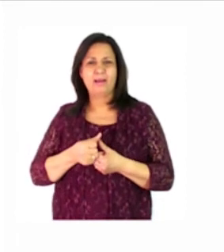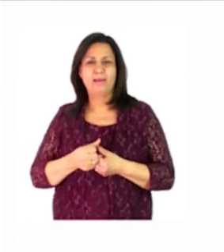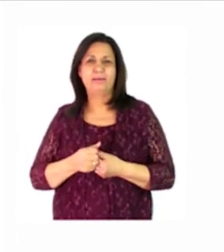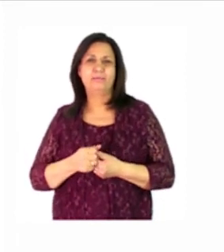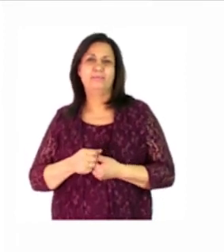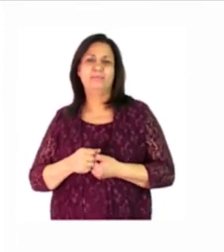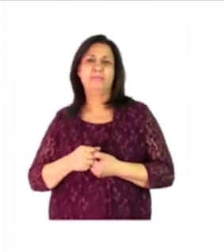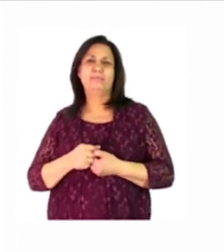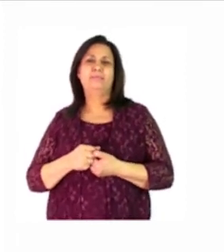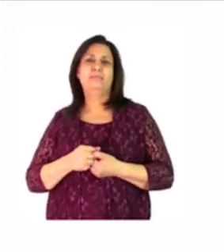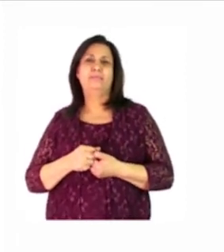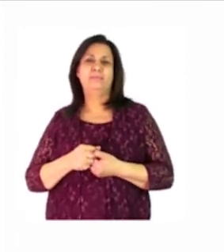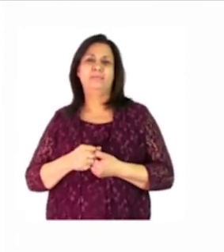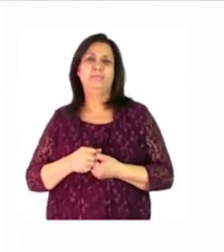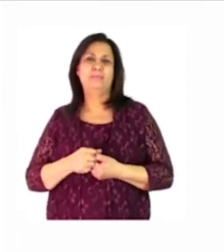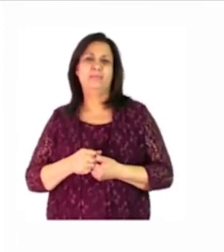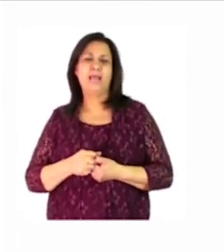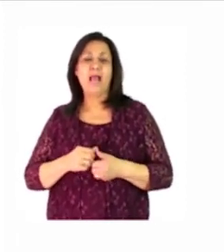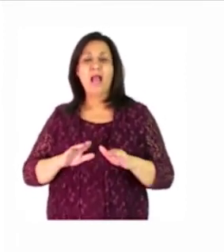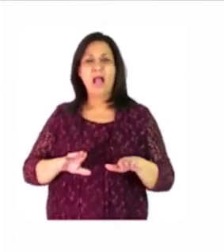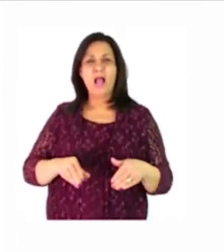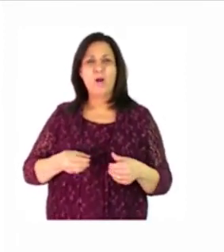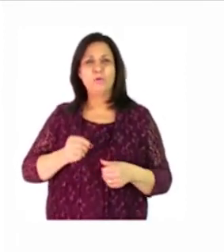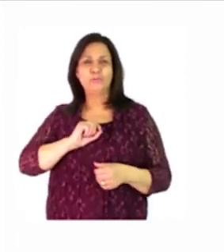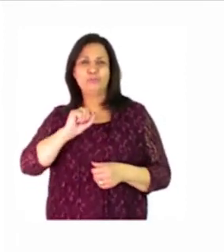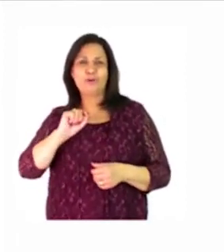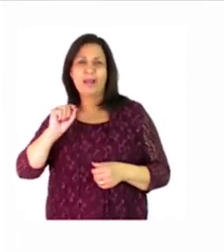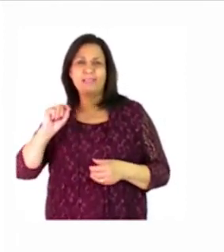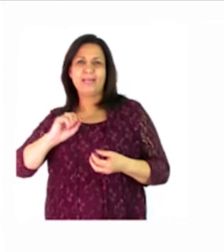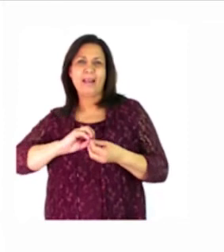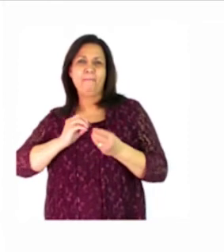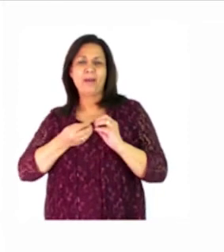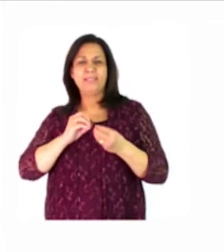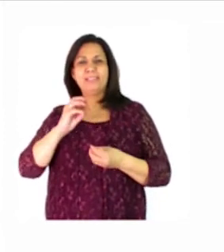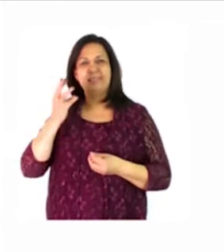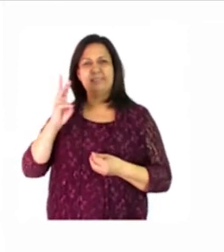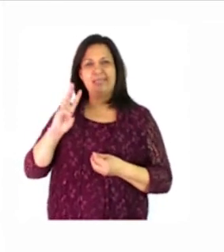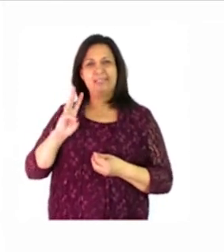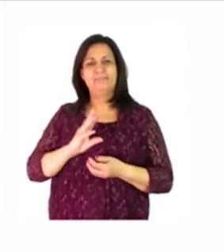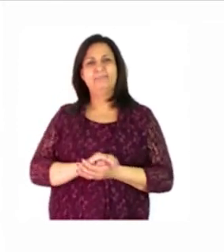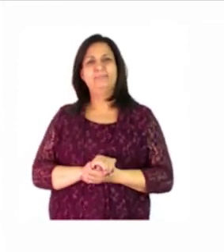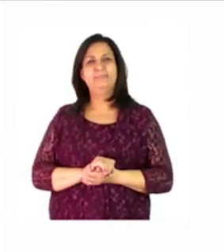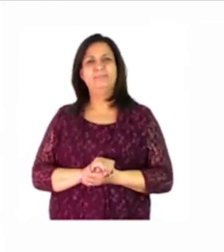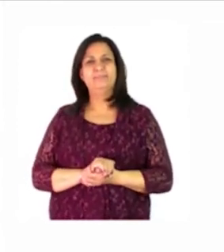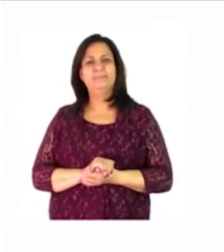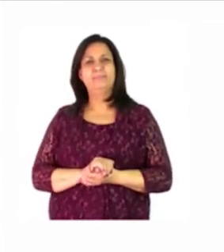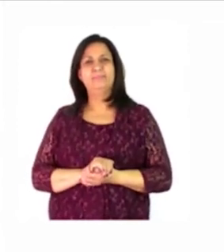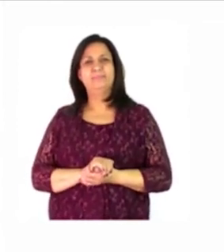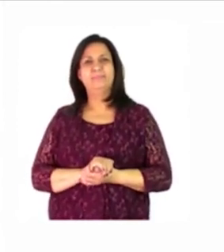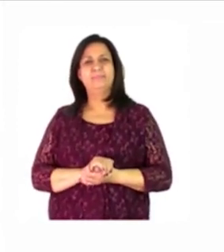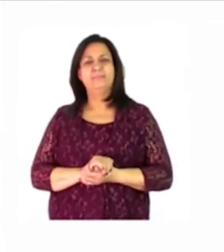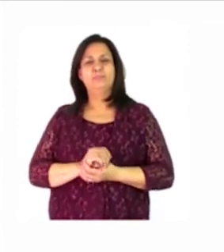we practiced how to write the number 6. We need to join the